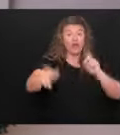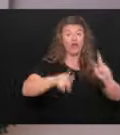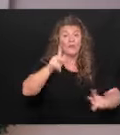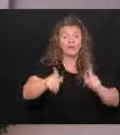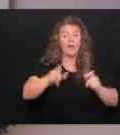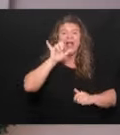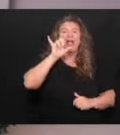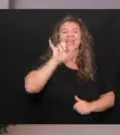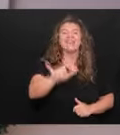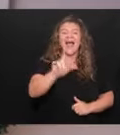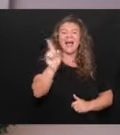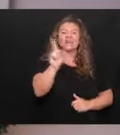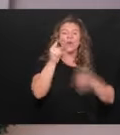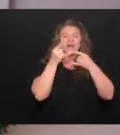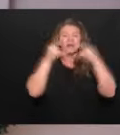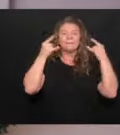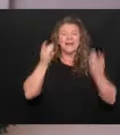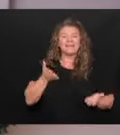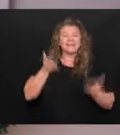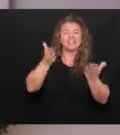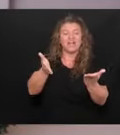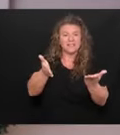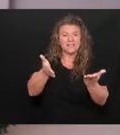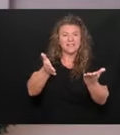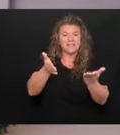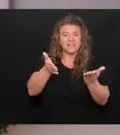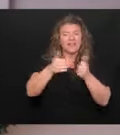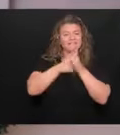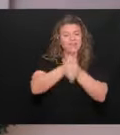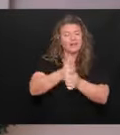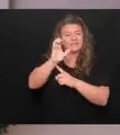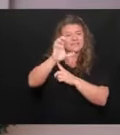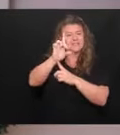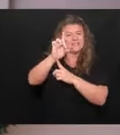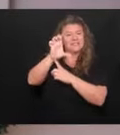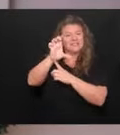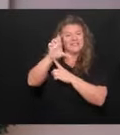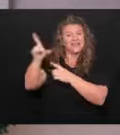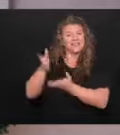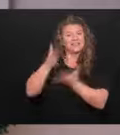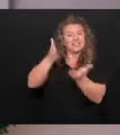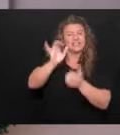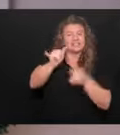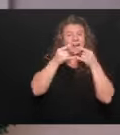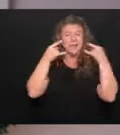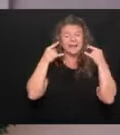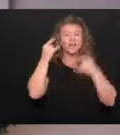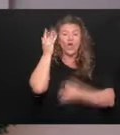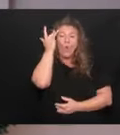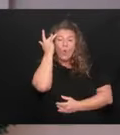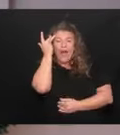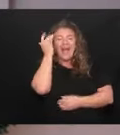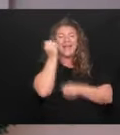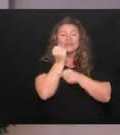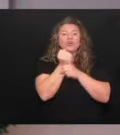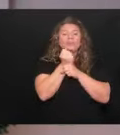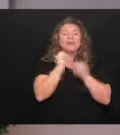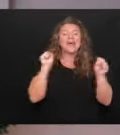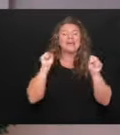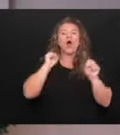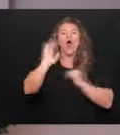mask suggestion guidance from the Centers for Disease Control came out, because they want to protect everybody in the